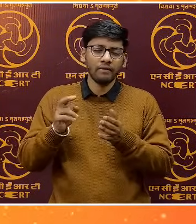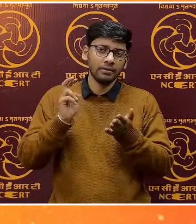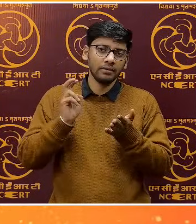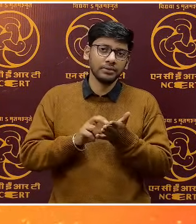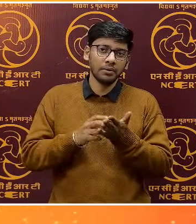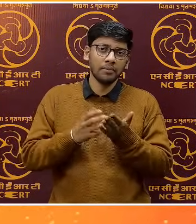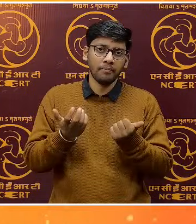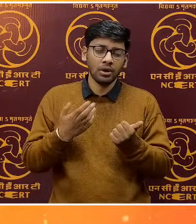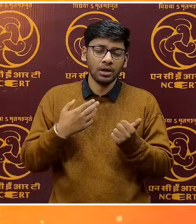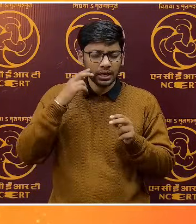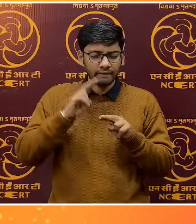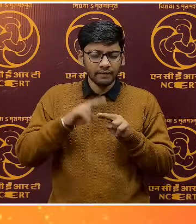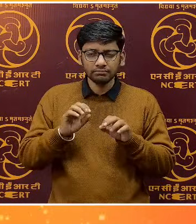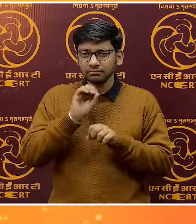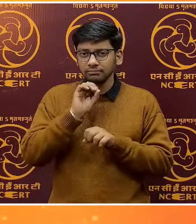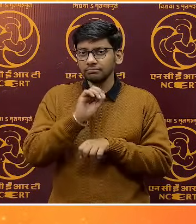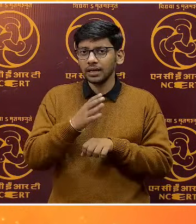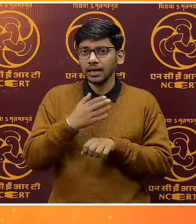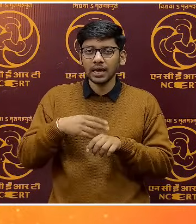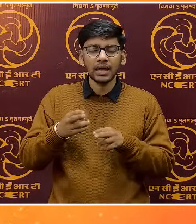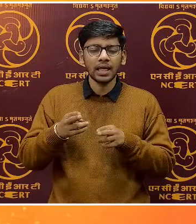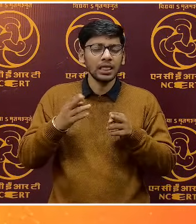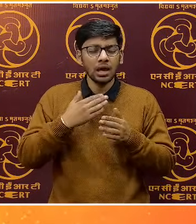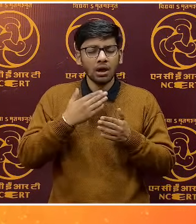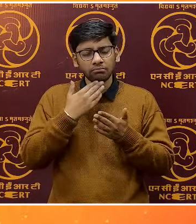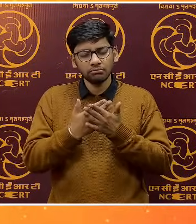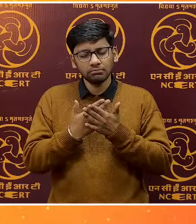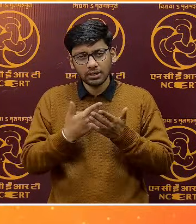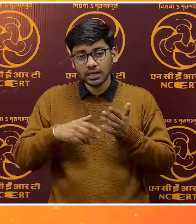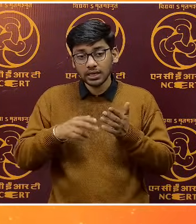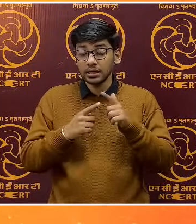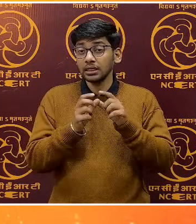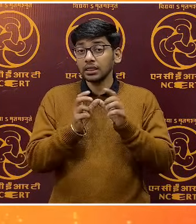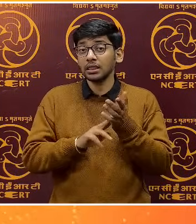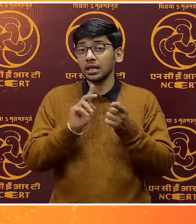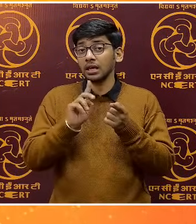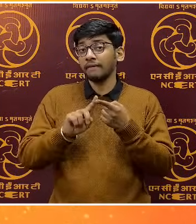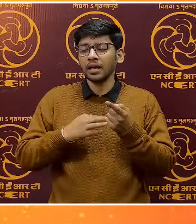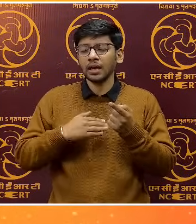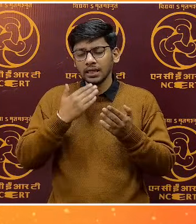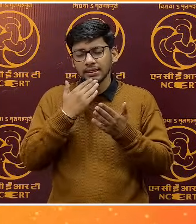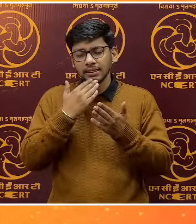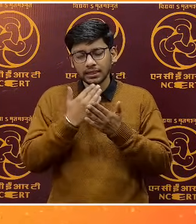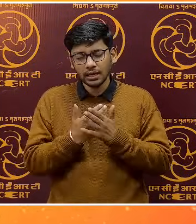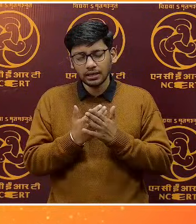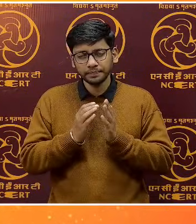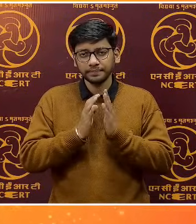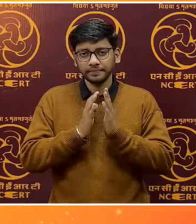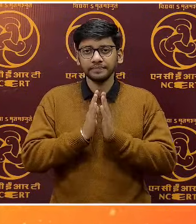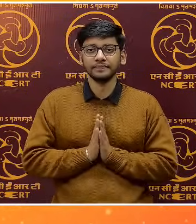information, thank you so much once again. Have a great day ahead. I am Tanvi Khurana and I'll take a leave of you. Namaskar.